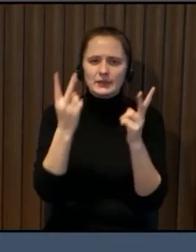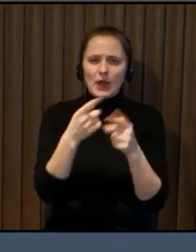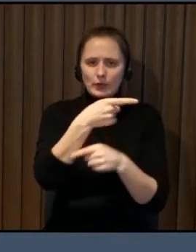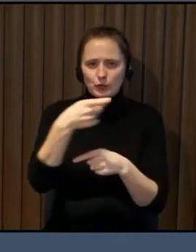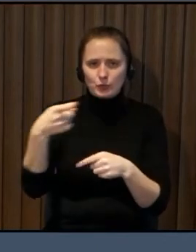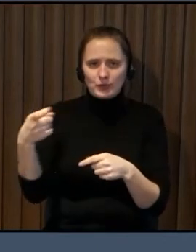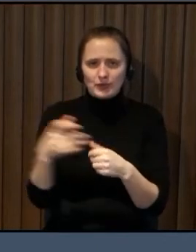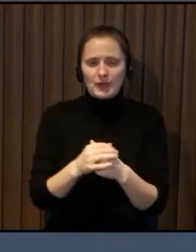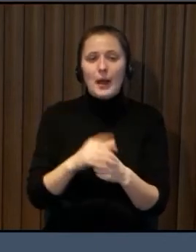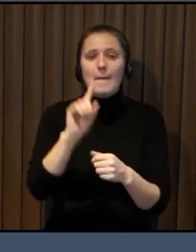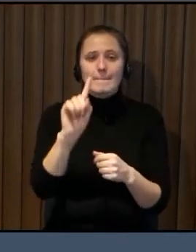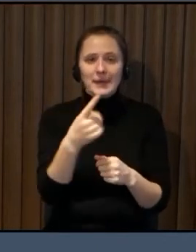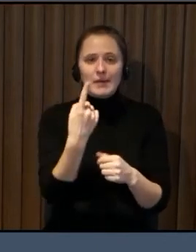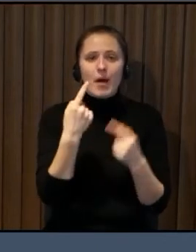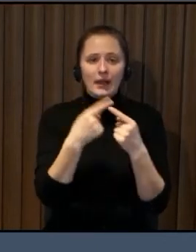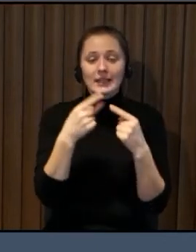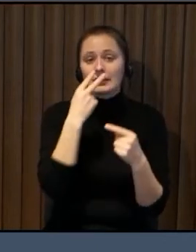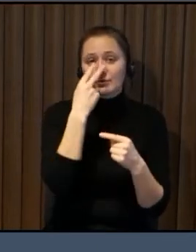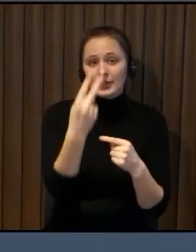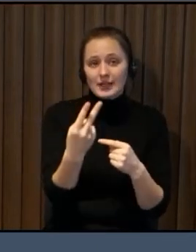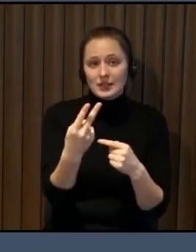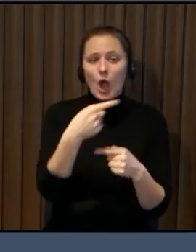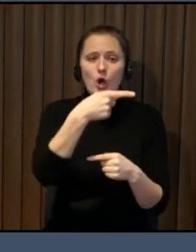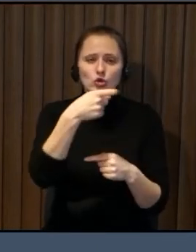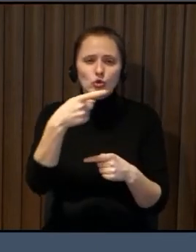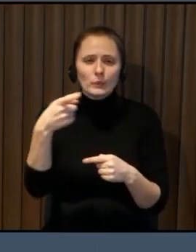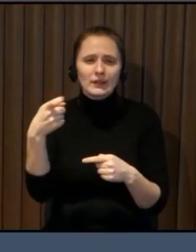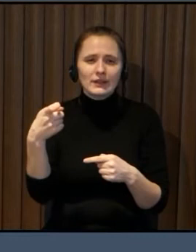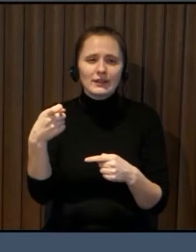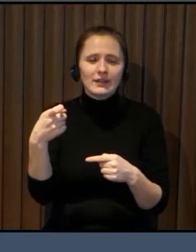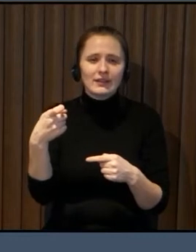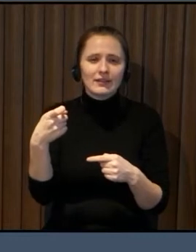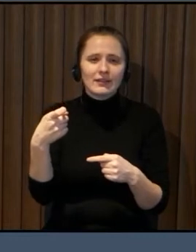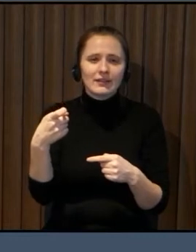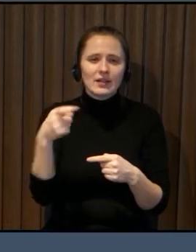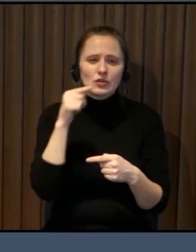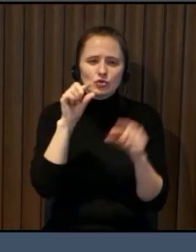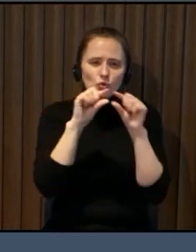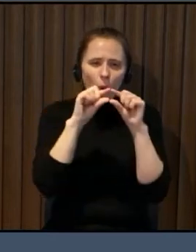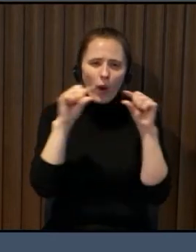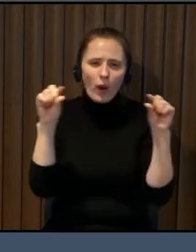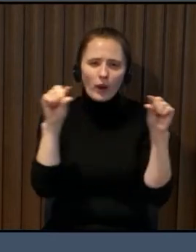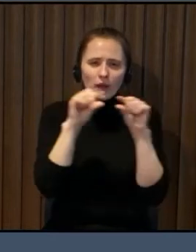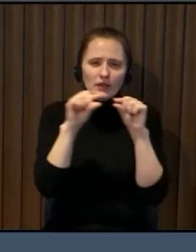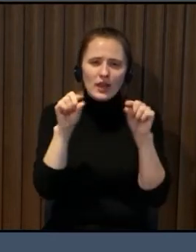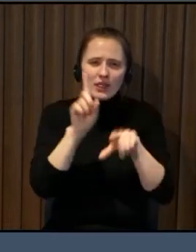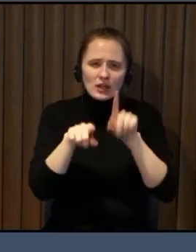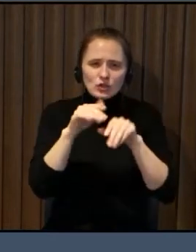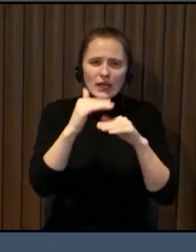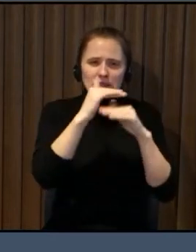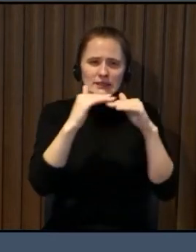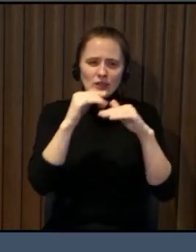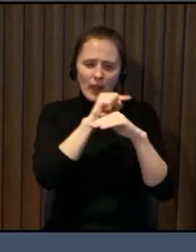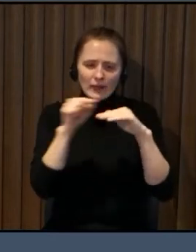another is so-called burnt subtitles. So you can see that they interact with